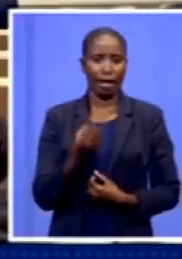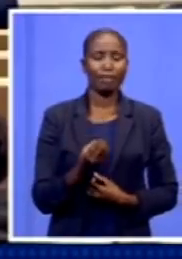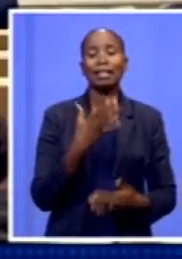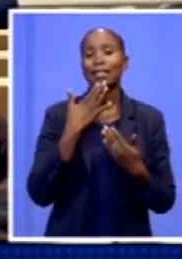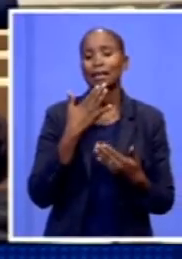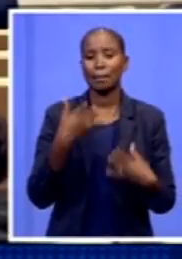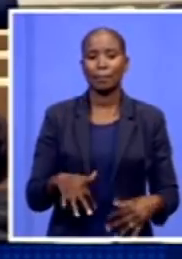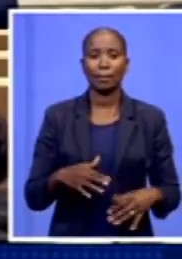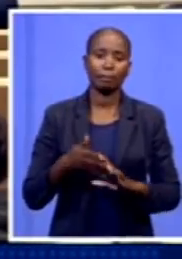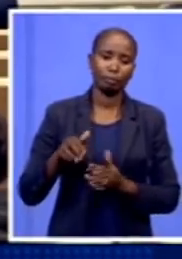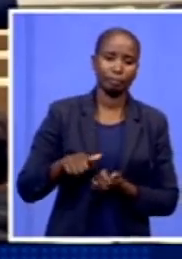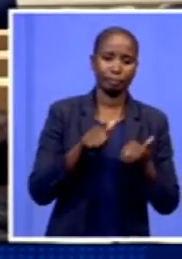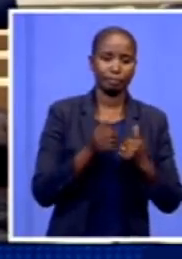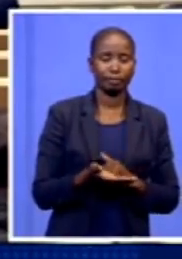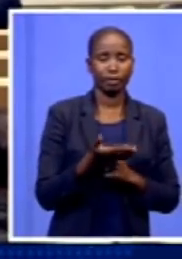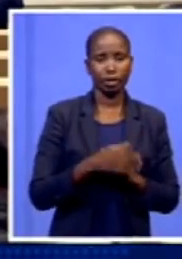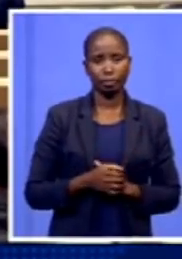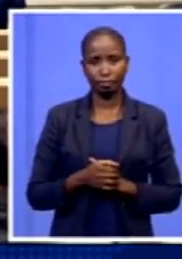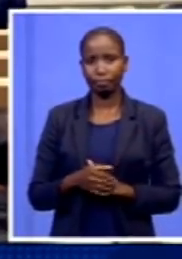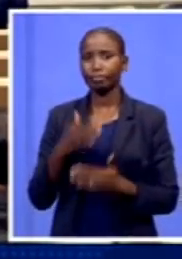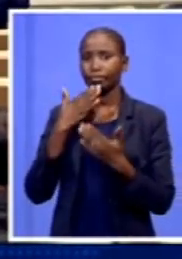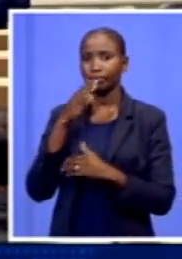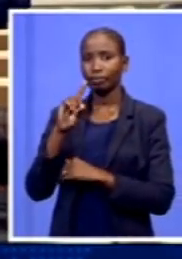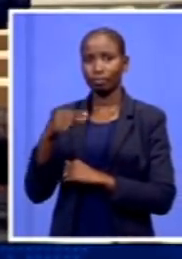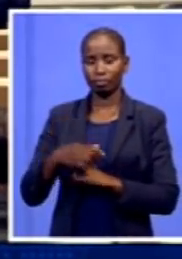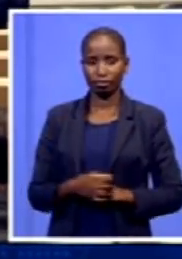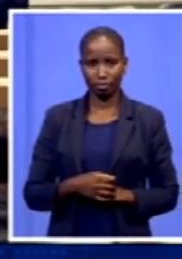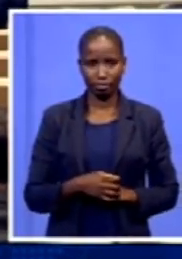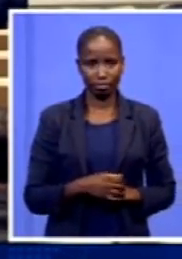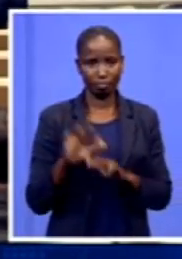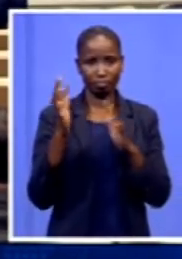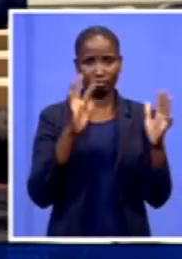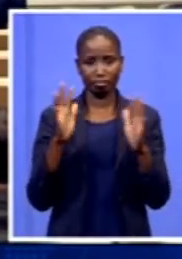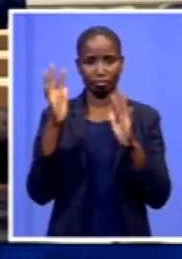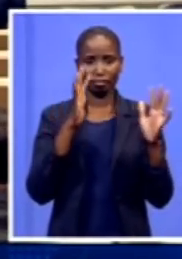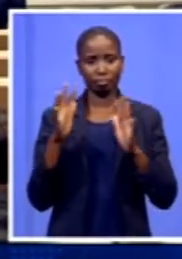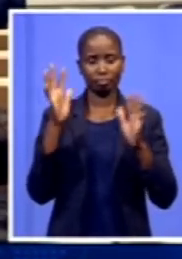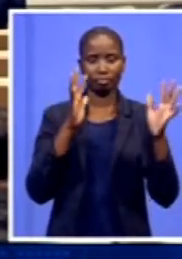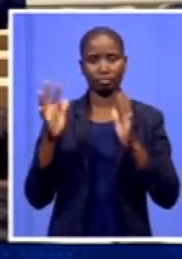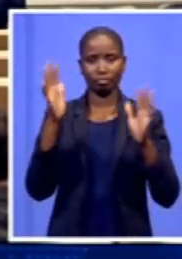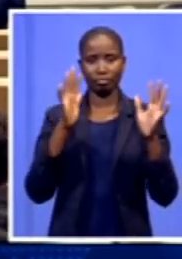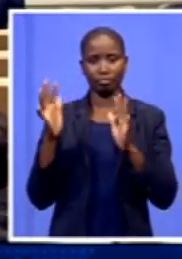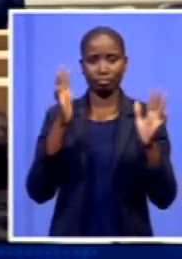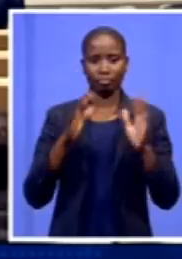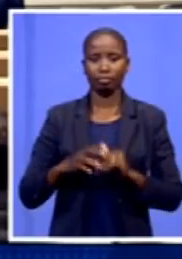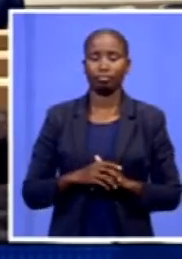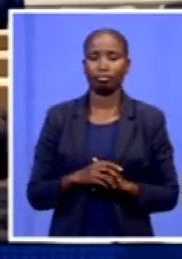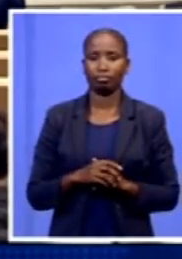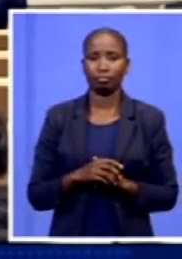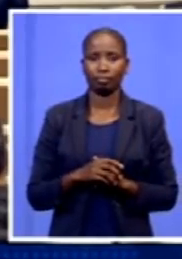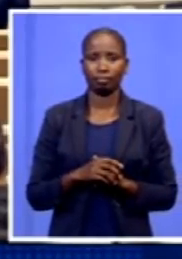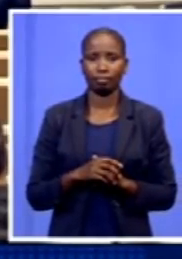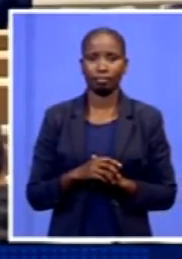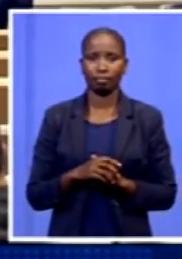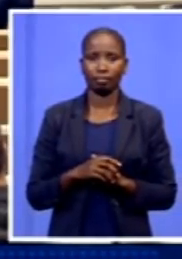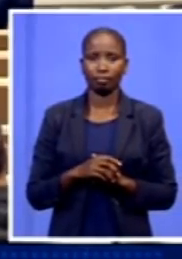Director General. J'invite le président du